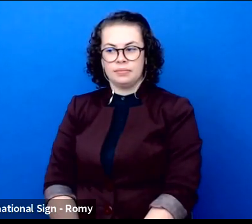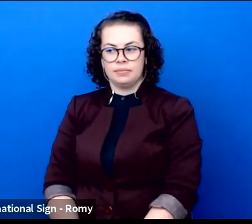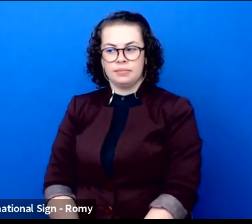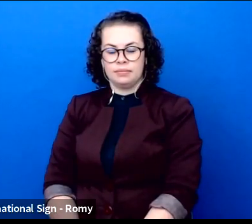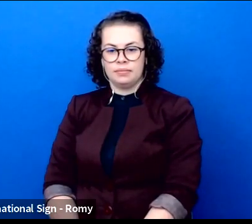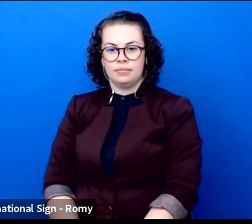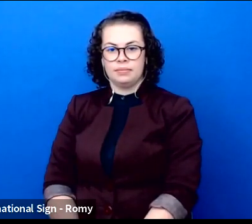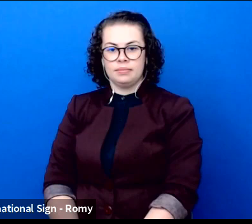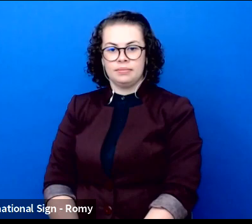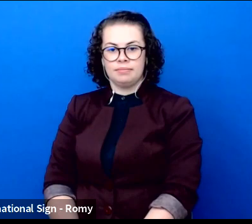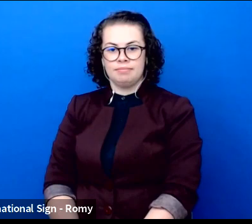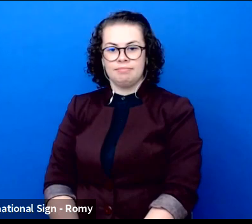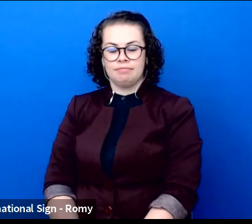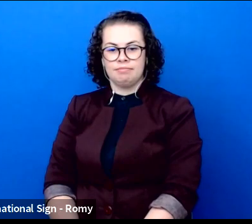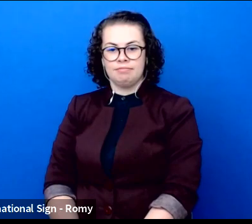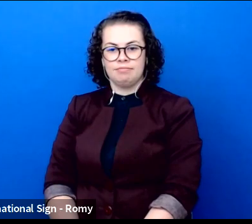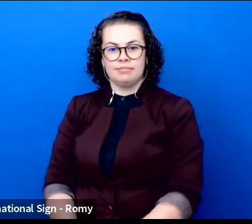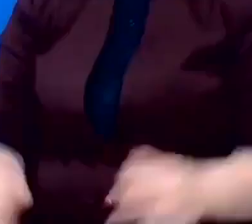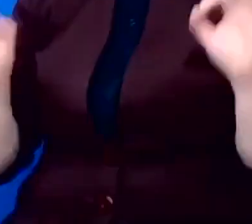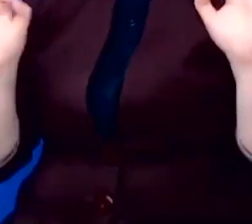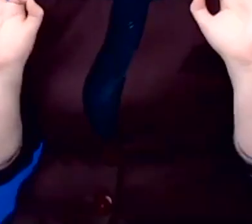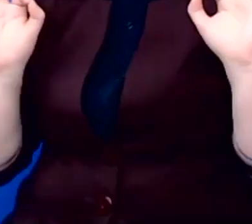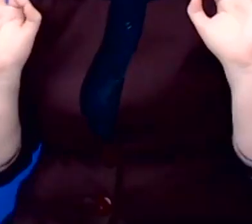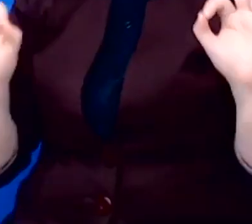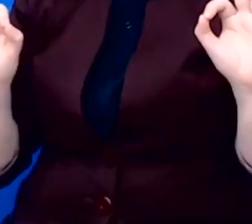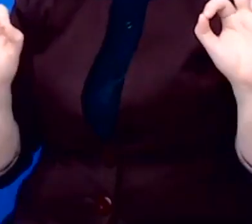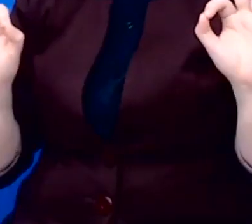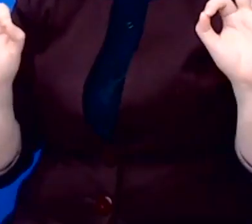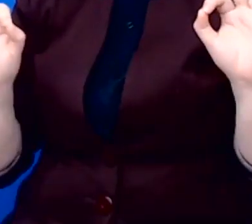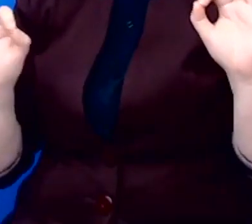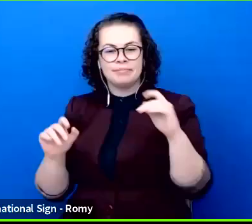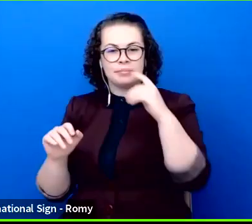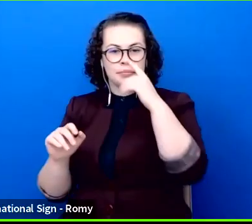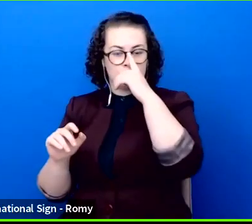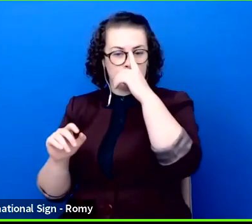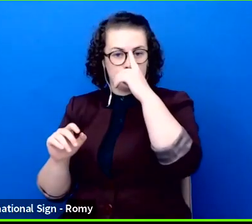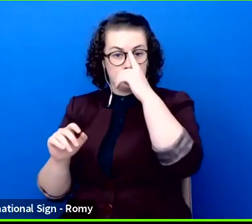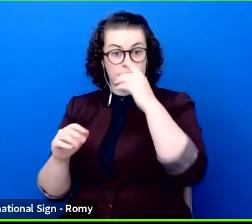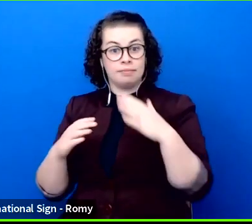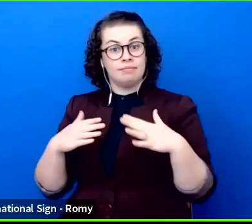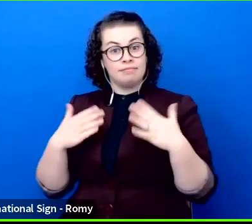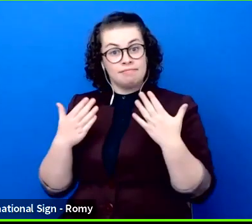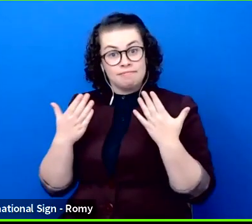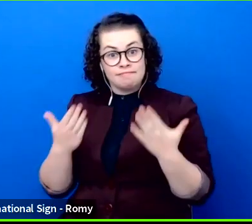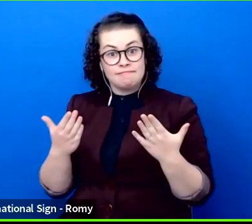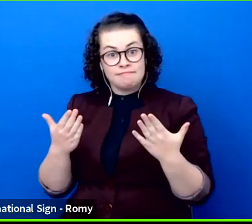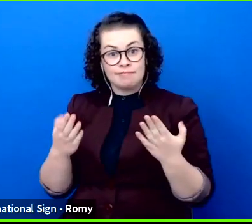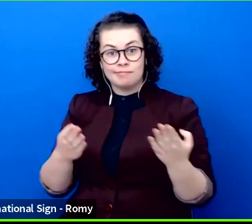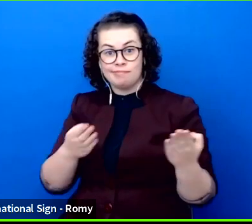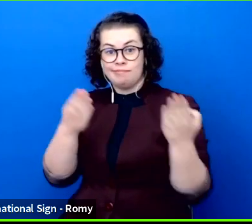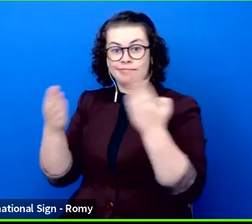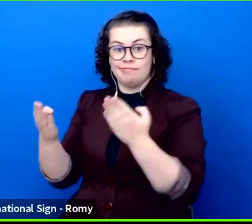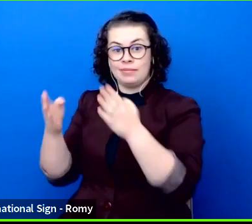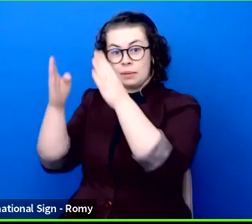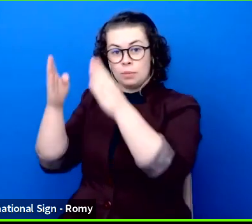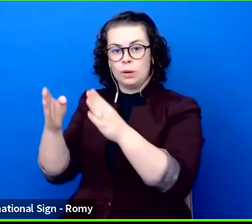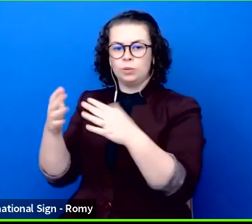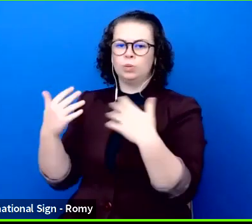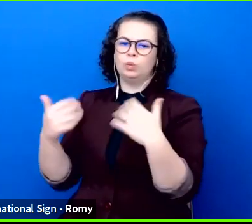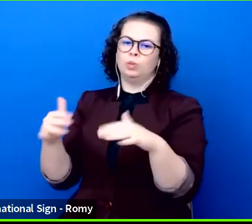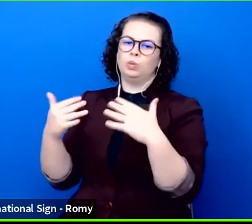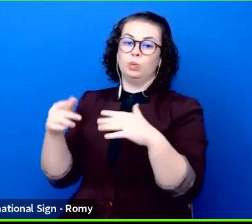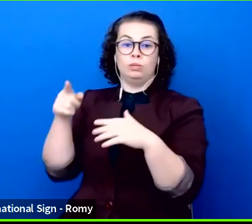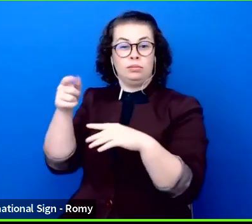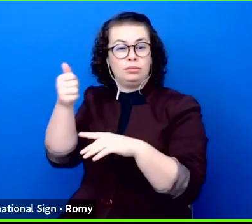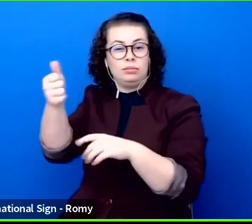All right. So let us now introduce a very important theatre director